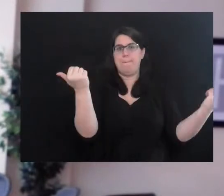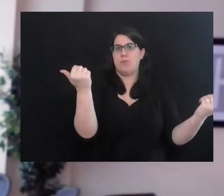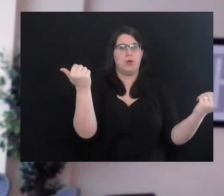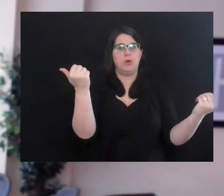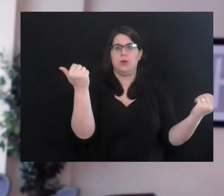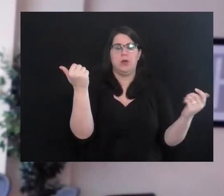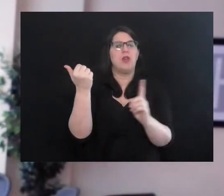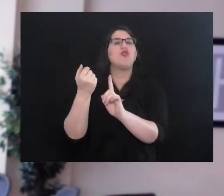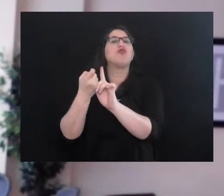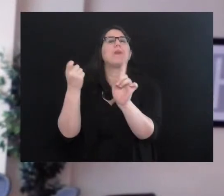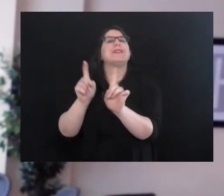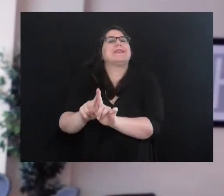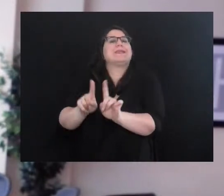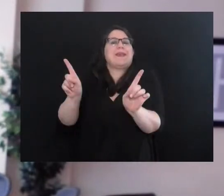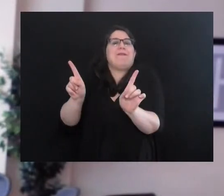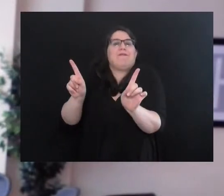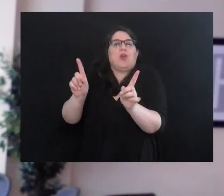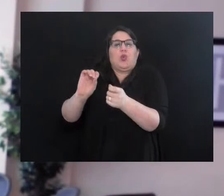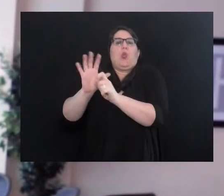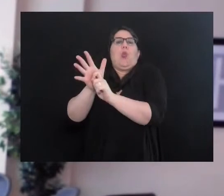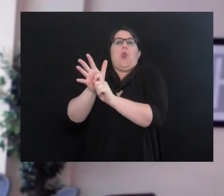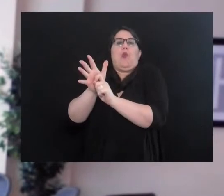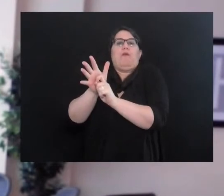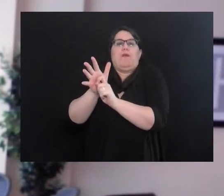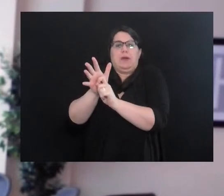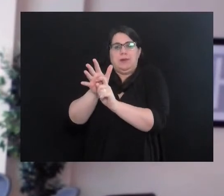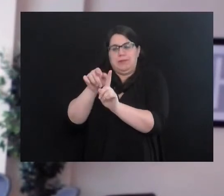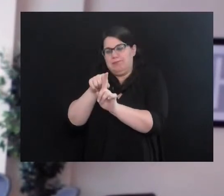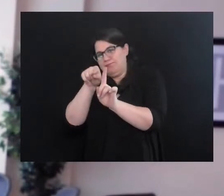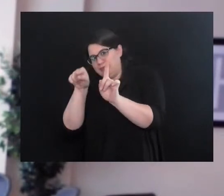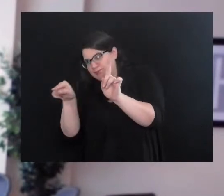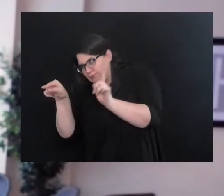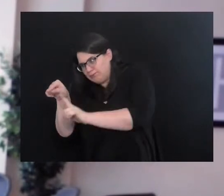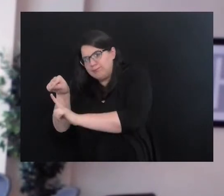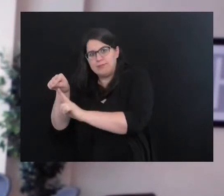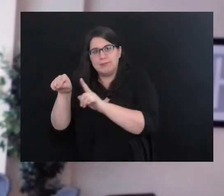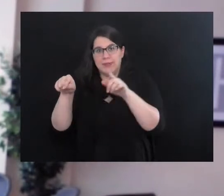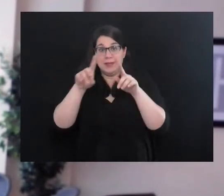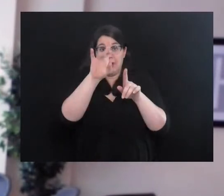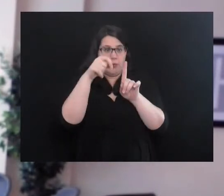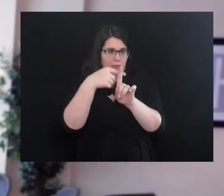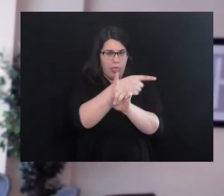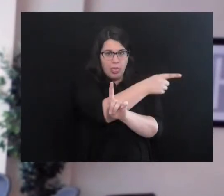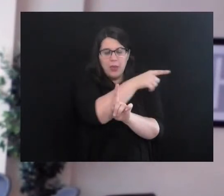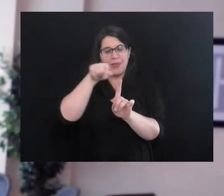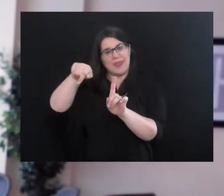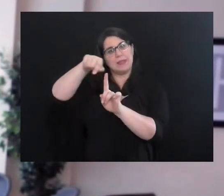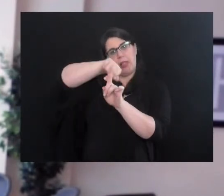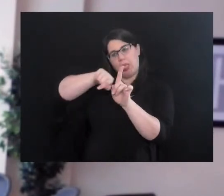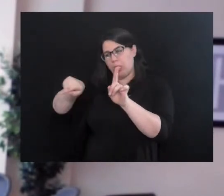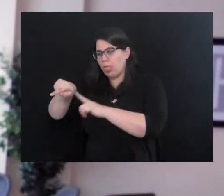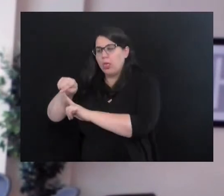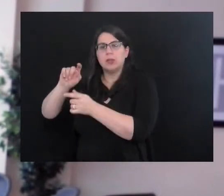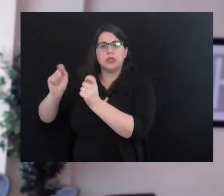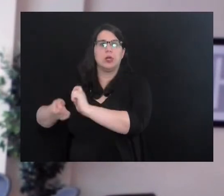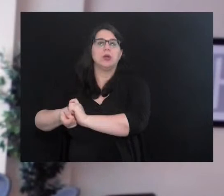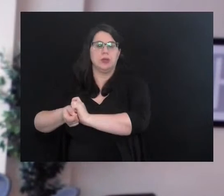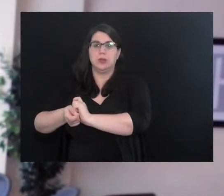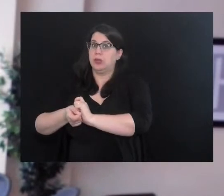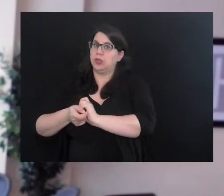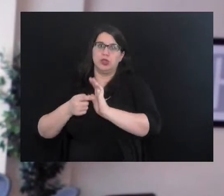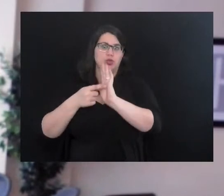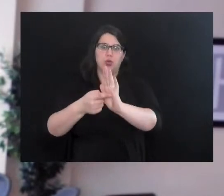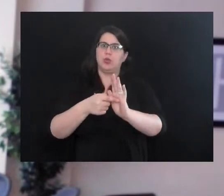COVID family tree. And it just tells us that COVID continues to be very capable of mutating. And whether